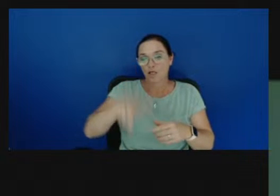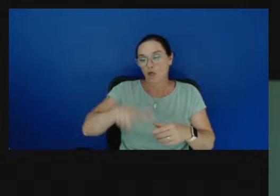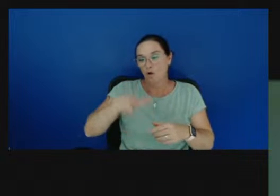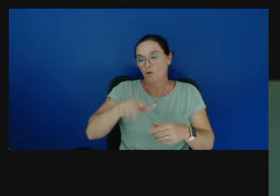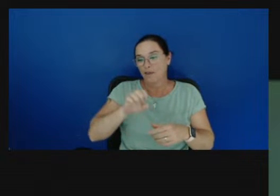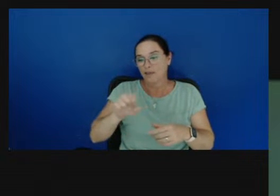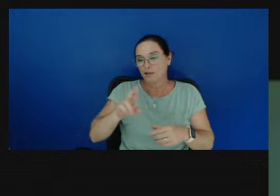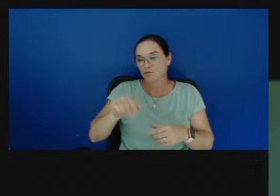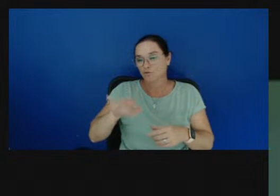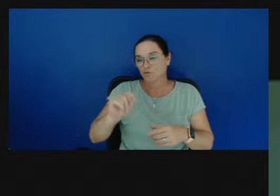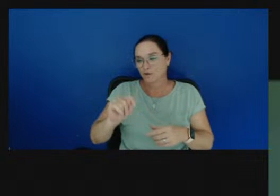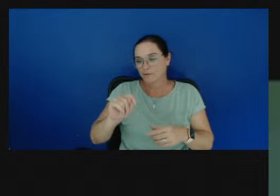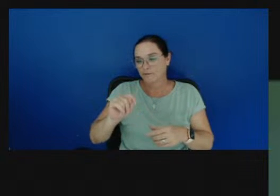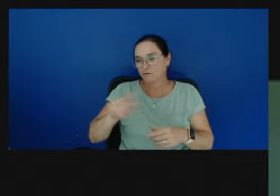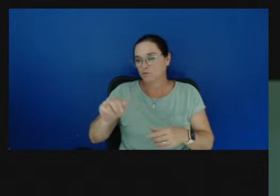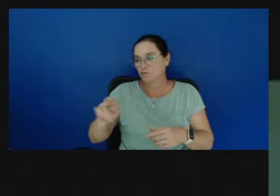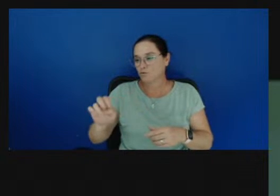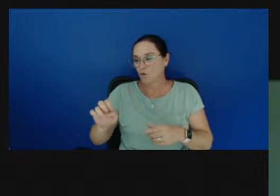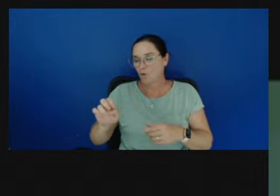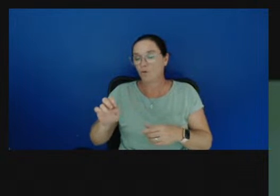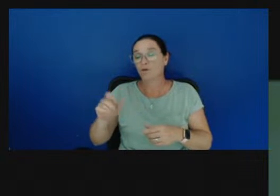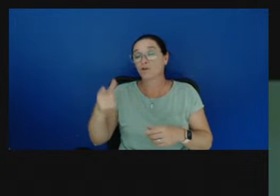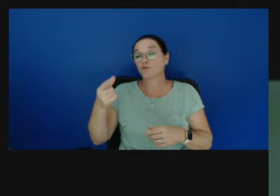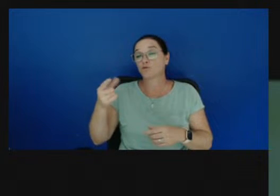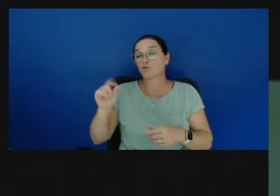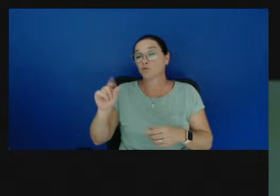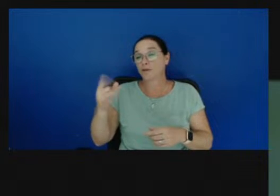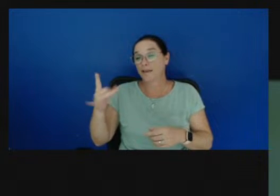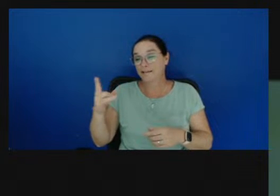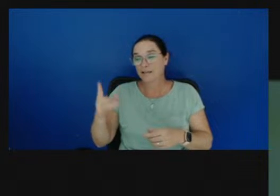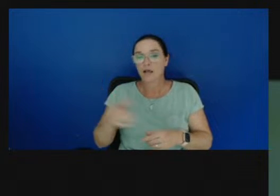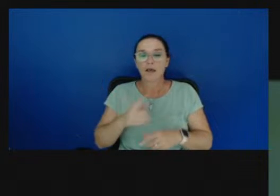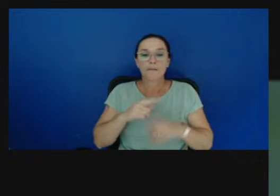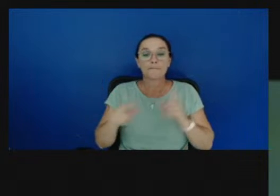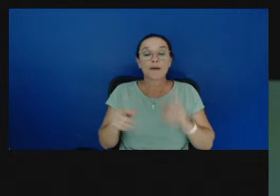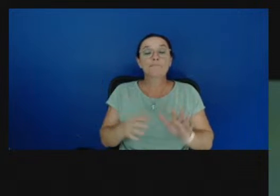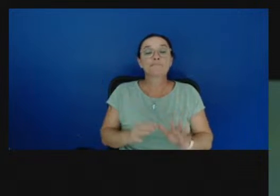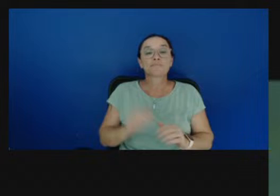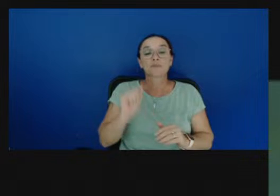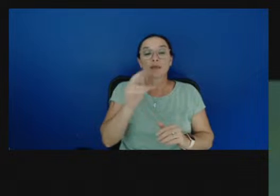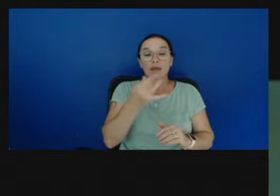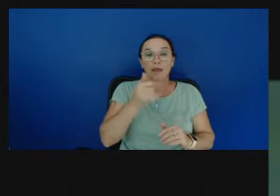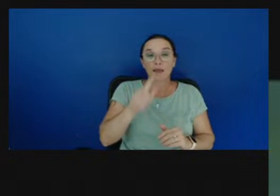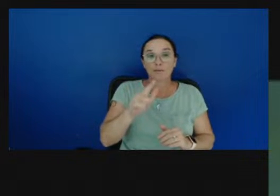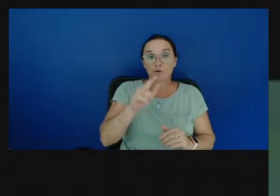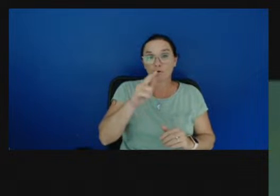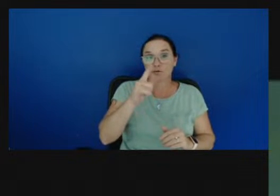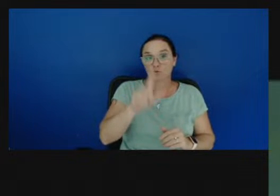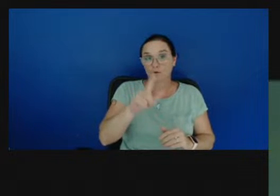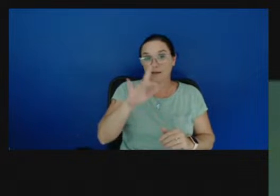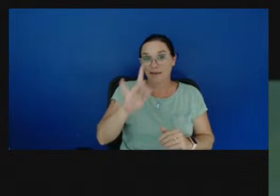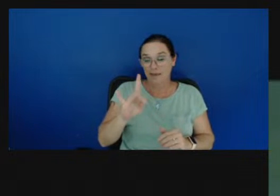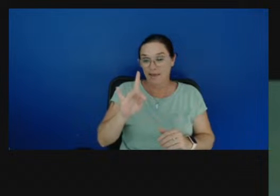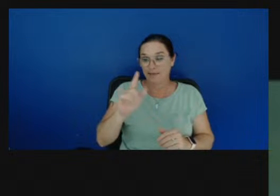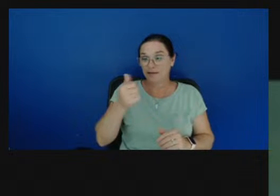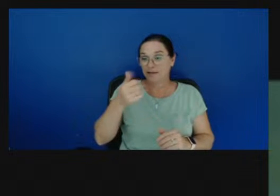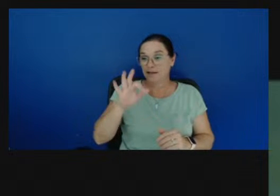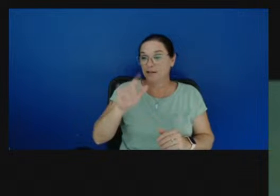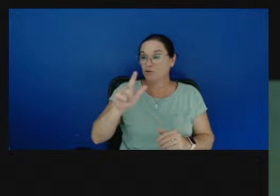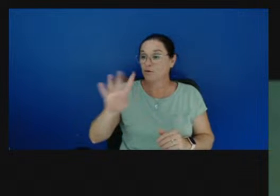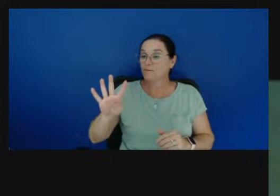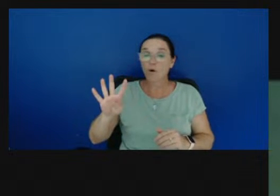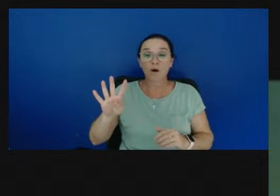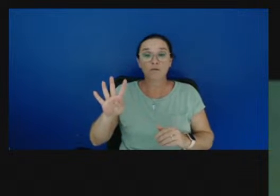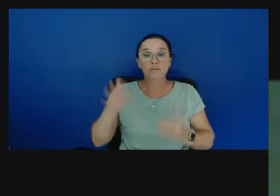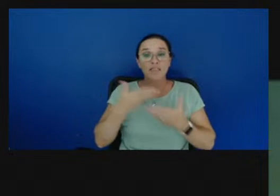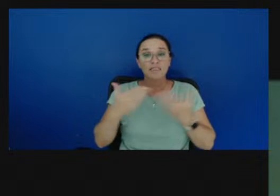in 2018. But by April 28, 1924, Puna had stabilized and the focus